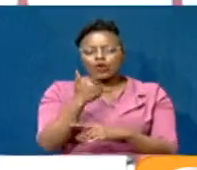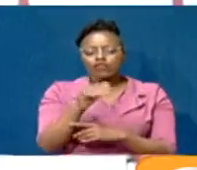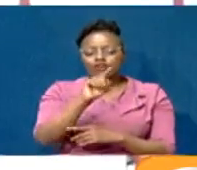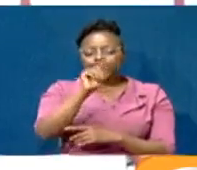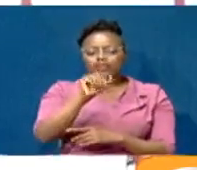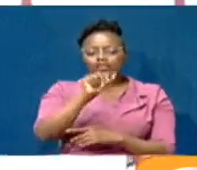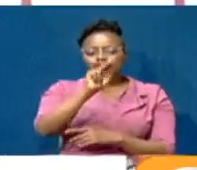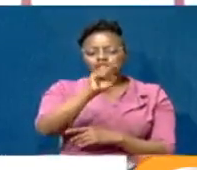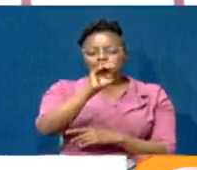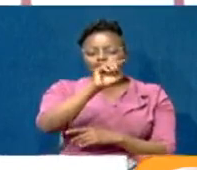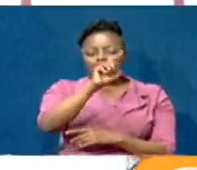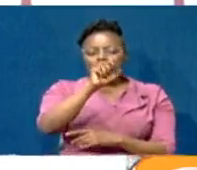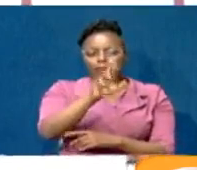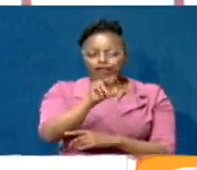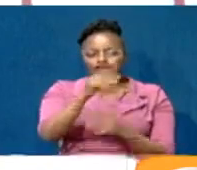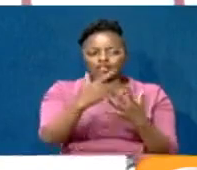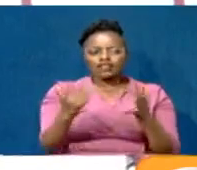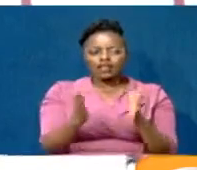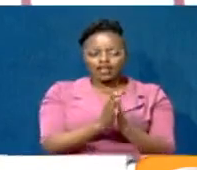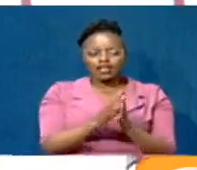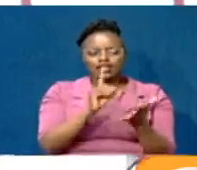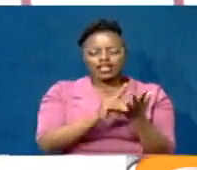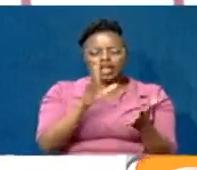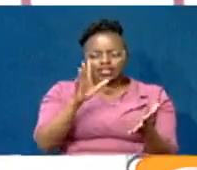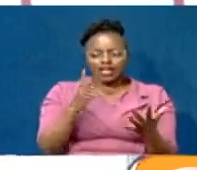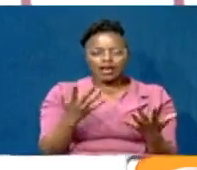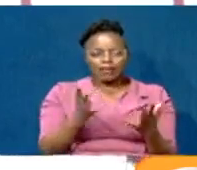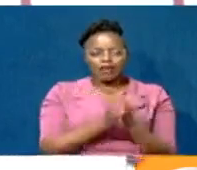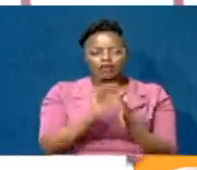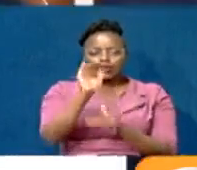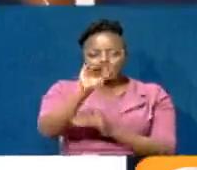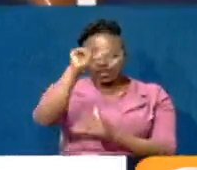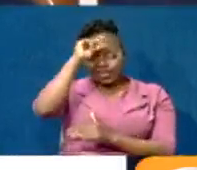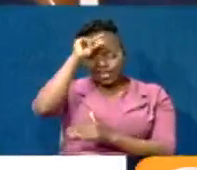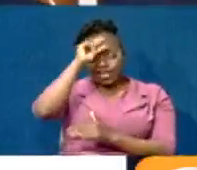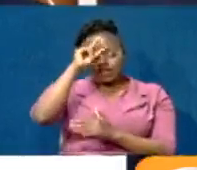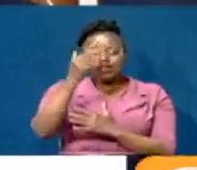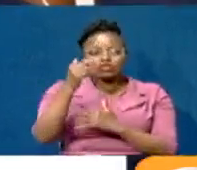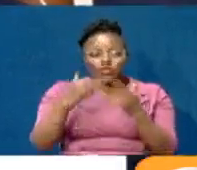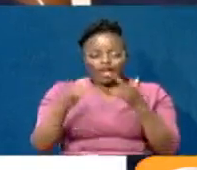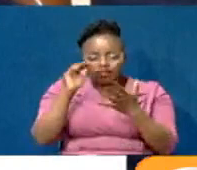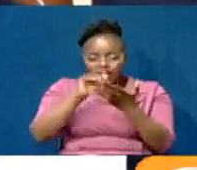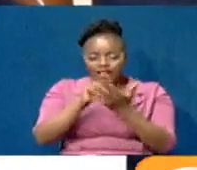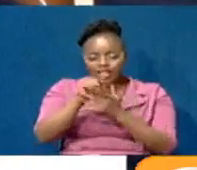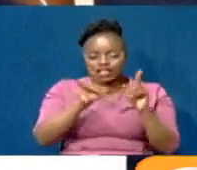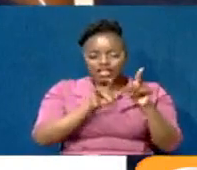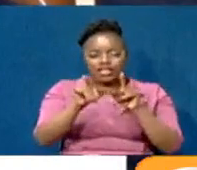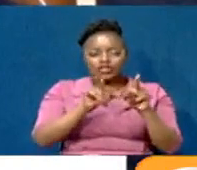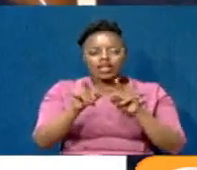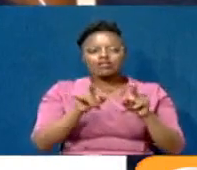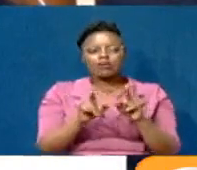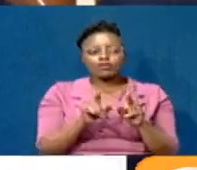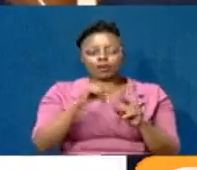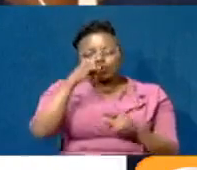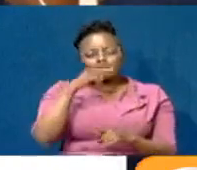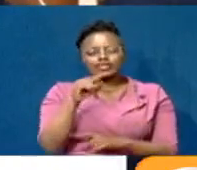Zanzibar for the coast product and Dar es Salaam. So we are calling on government to relook at that transport